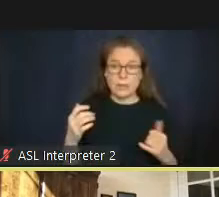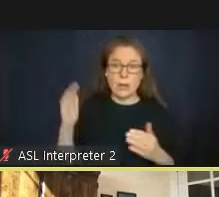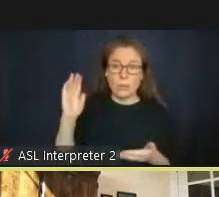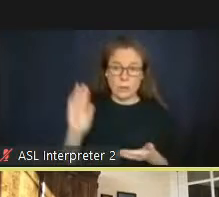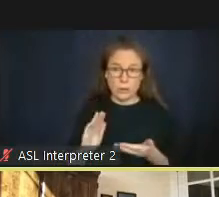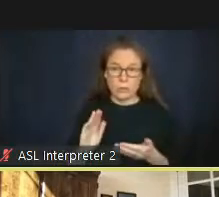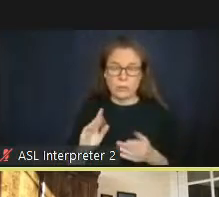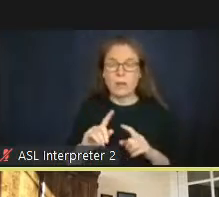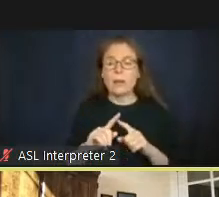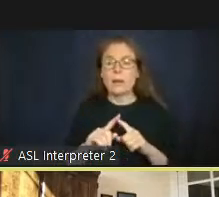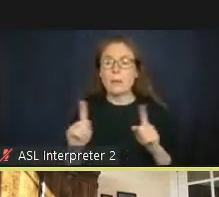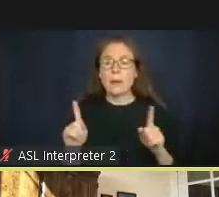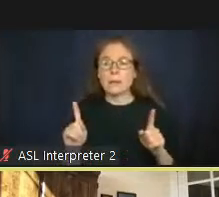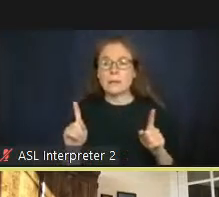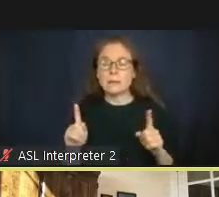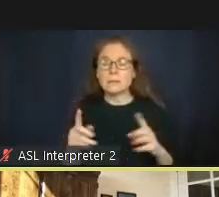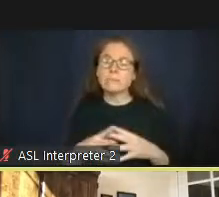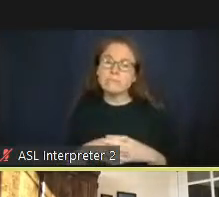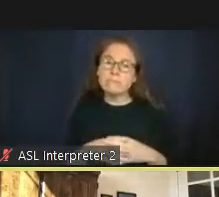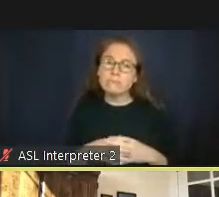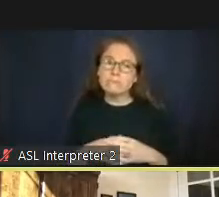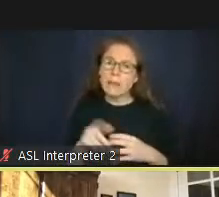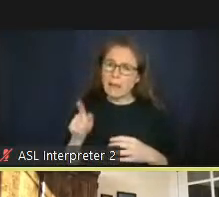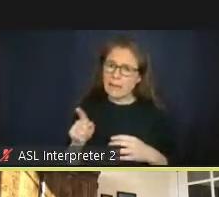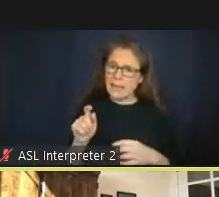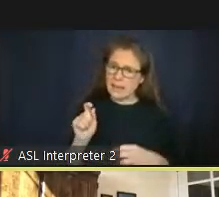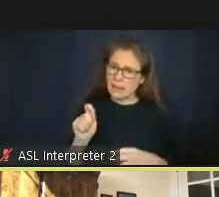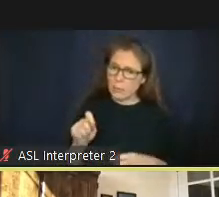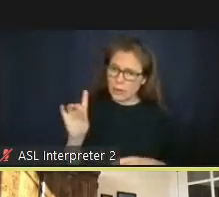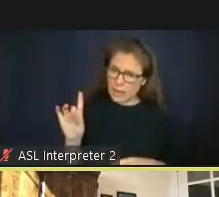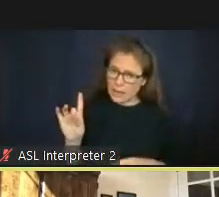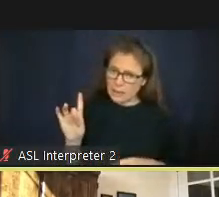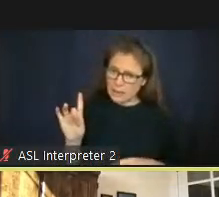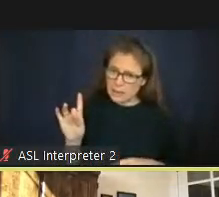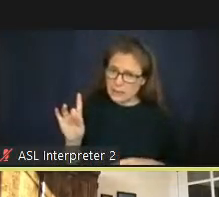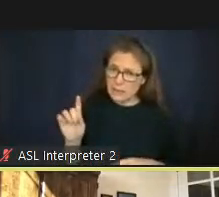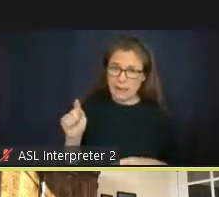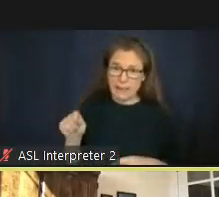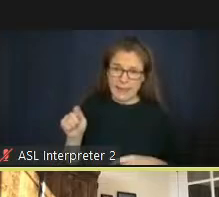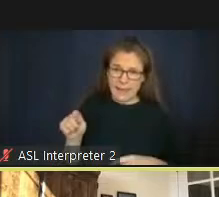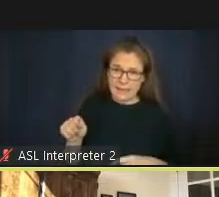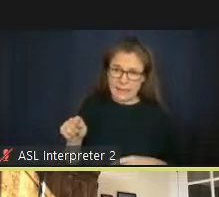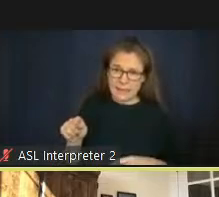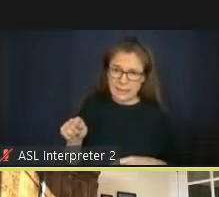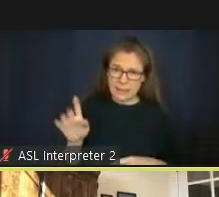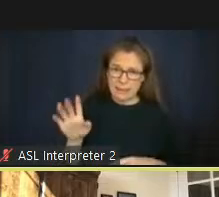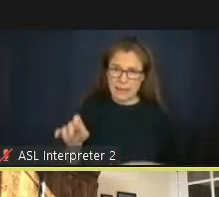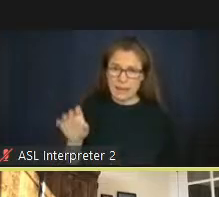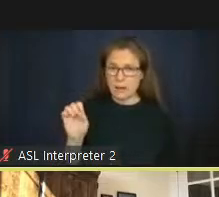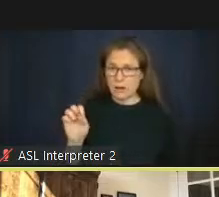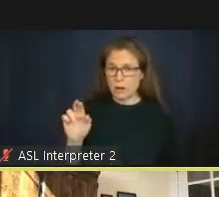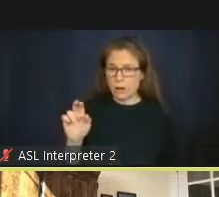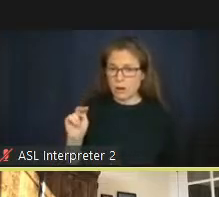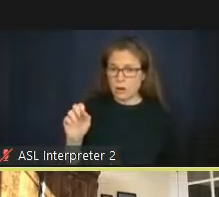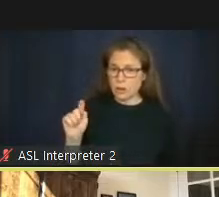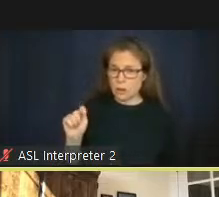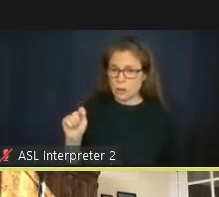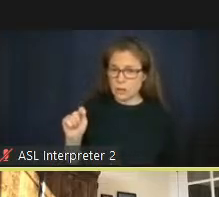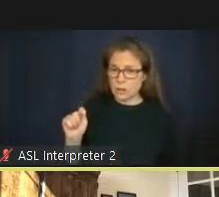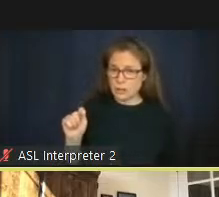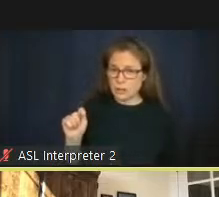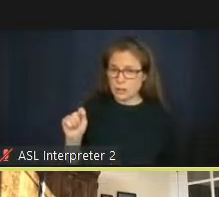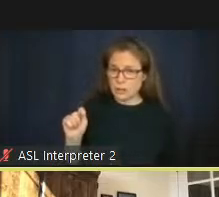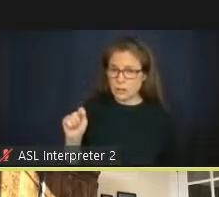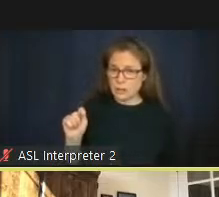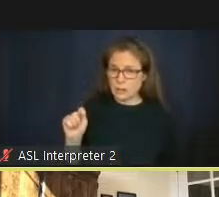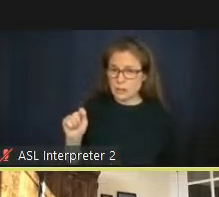that what the 0.8 would that go to, that Ernst to make that connection there? Because that's